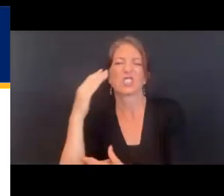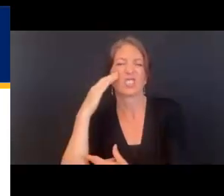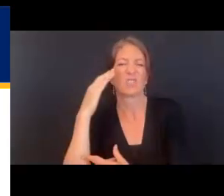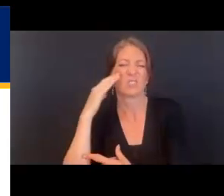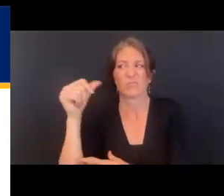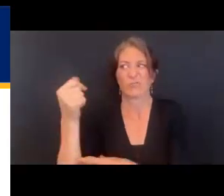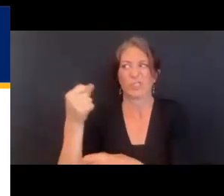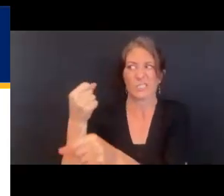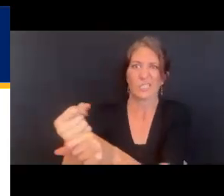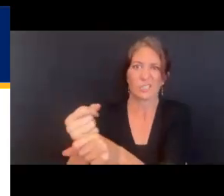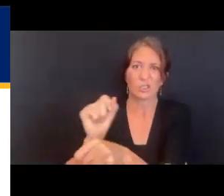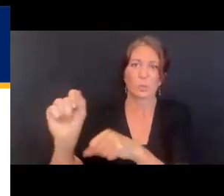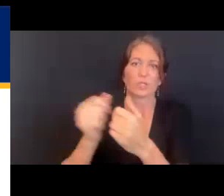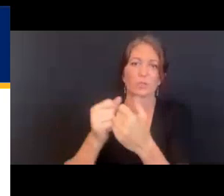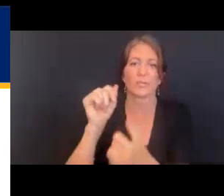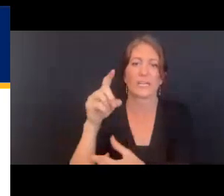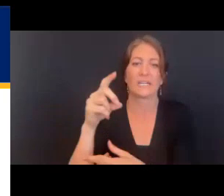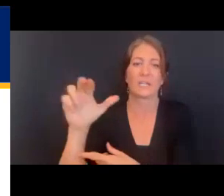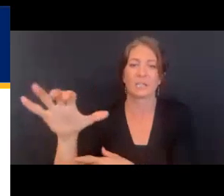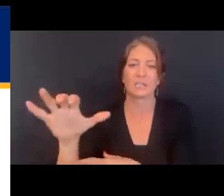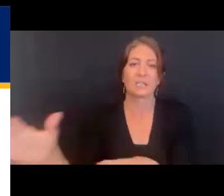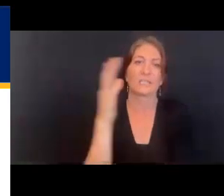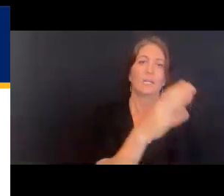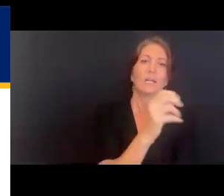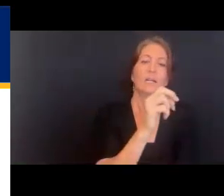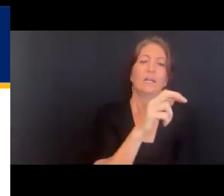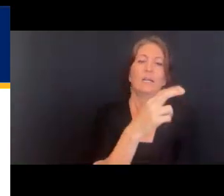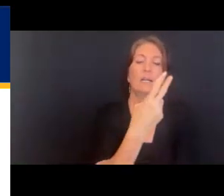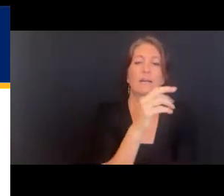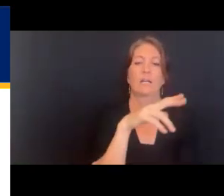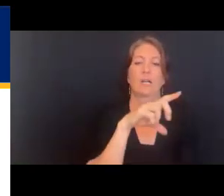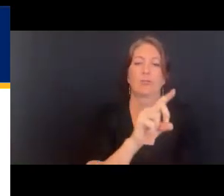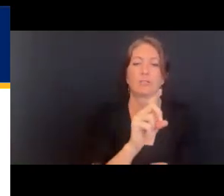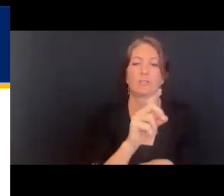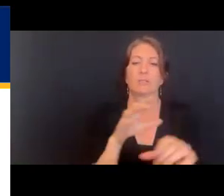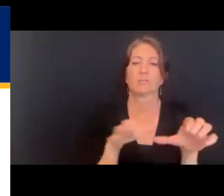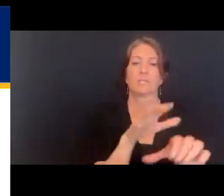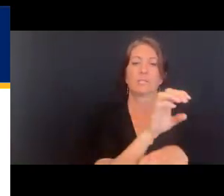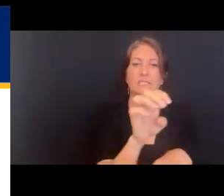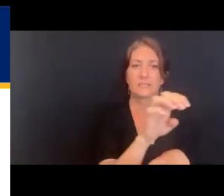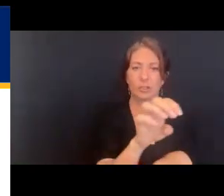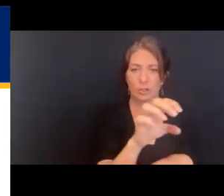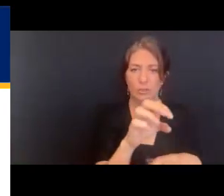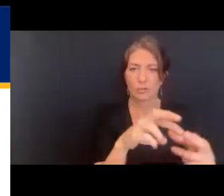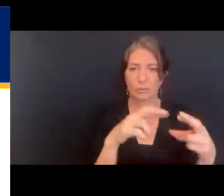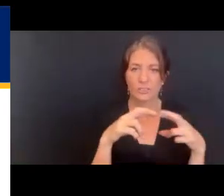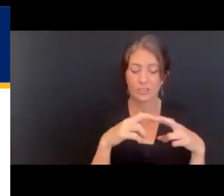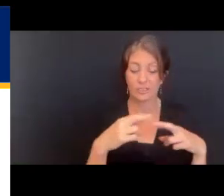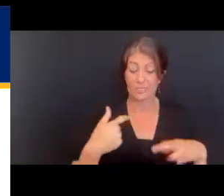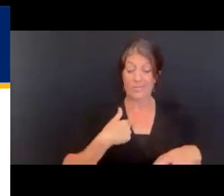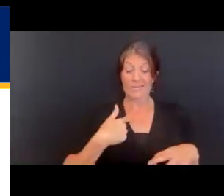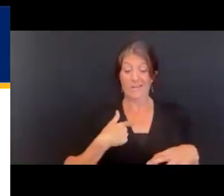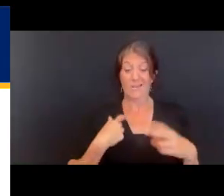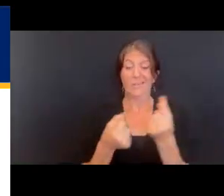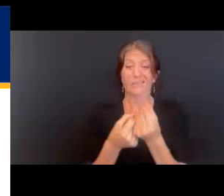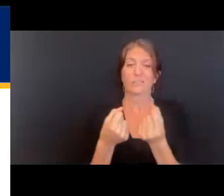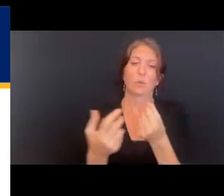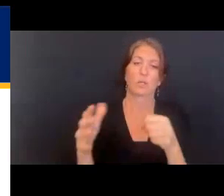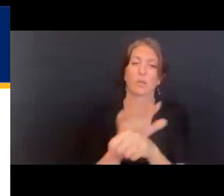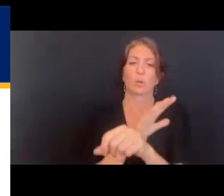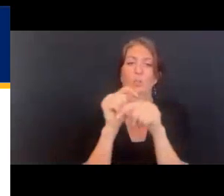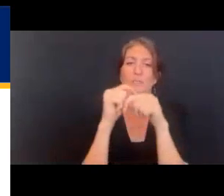Harold covers the eastern regions, and then of course I oversee and support the entire team. Next